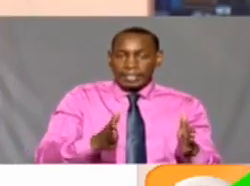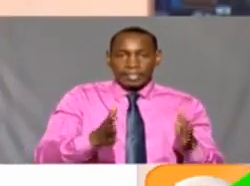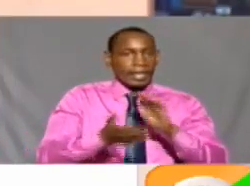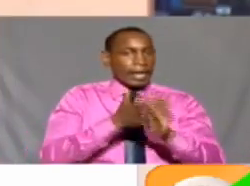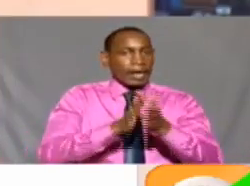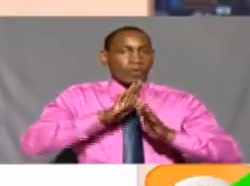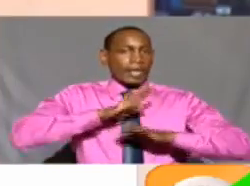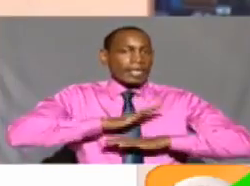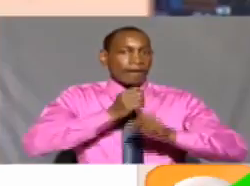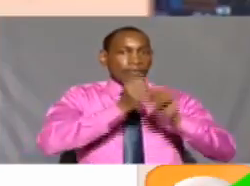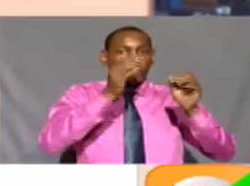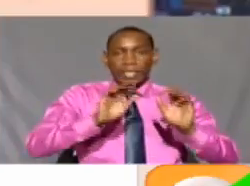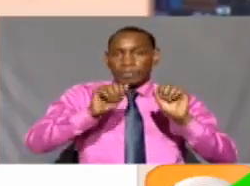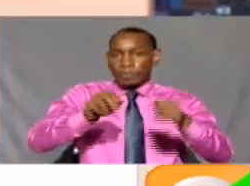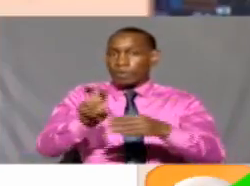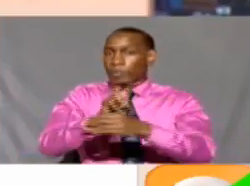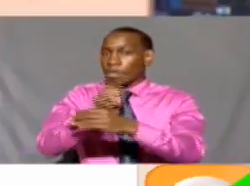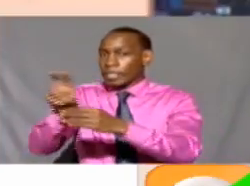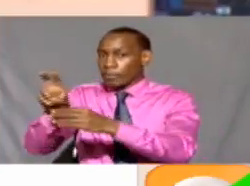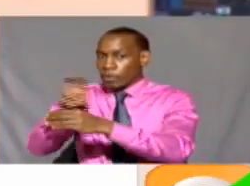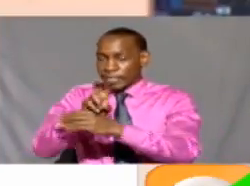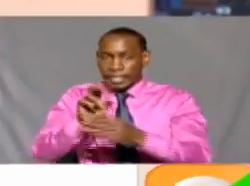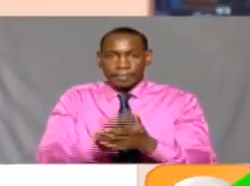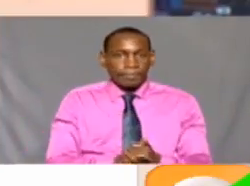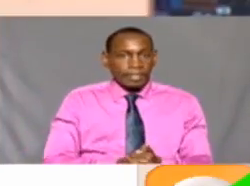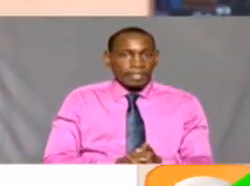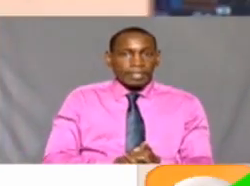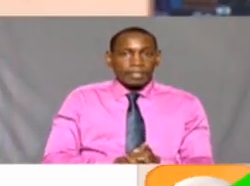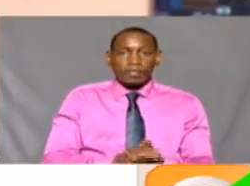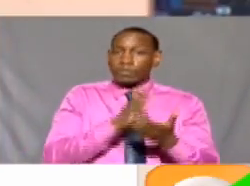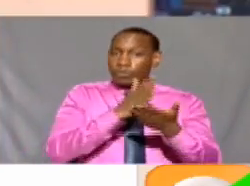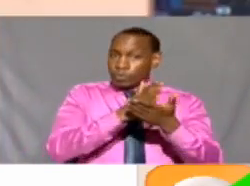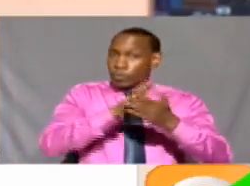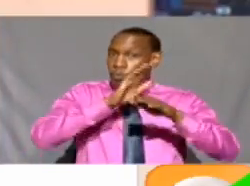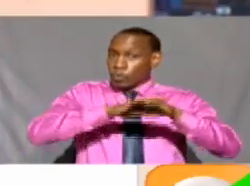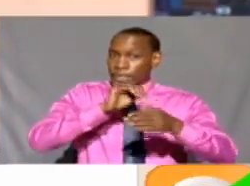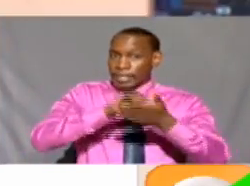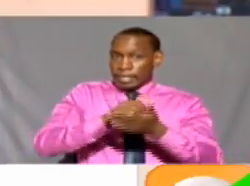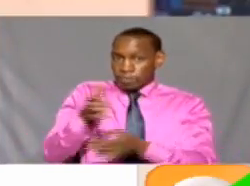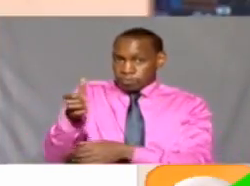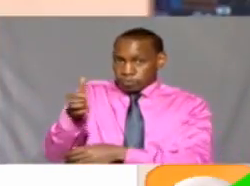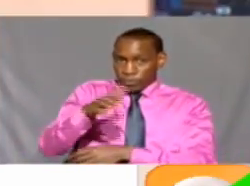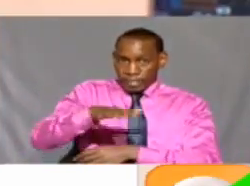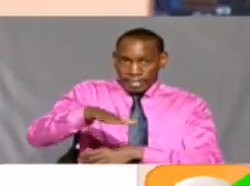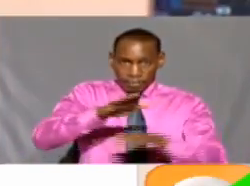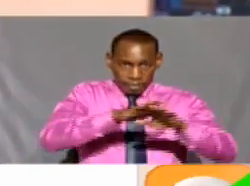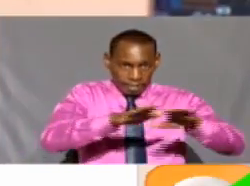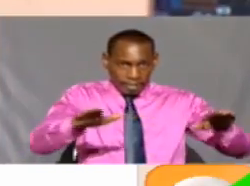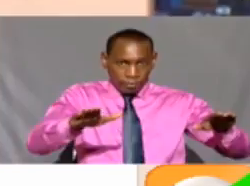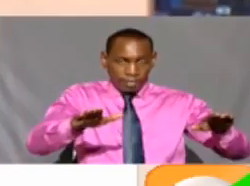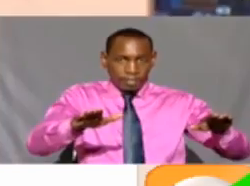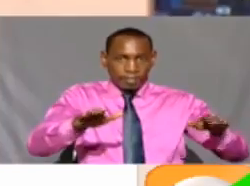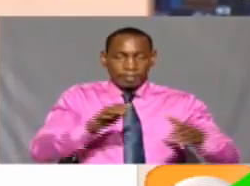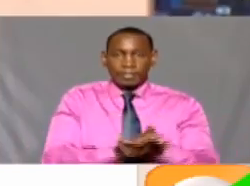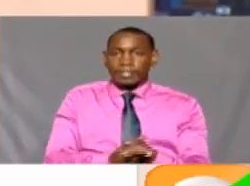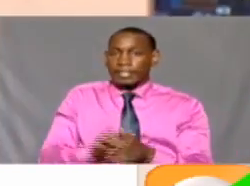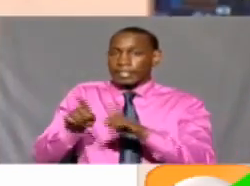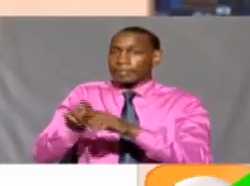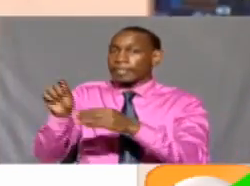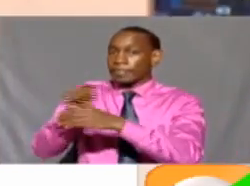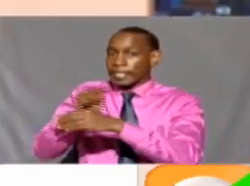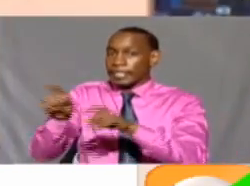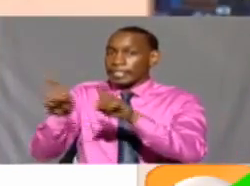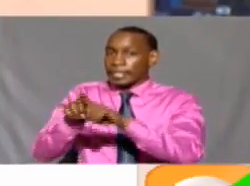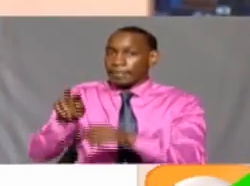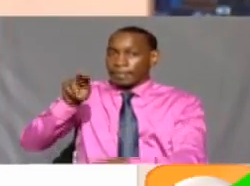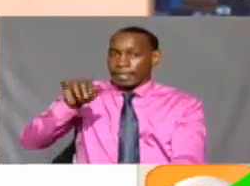don't have enough staff to do the monitoring. And actually, it makes sense to spray them when they're on the ground. So like what they're doing is that what they're training